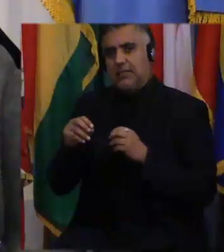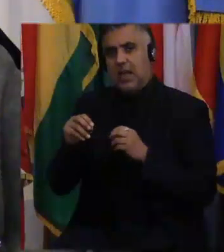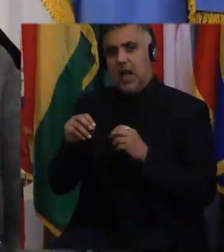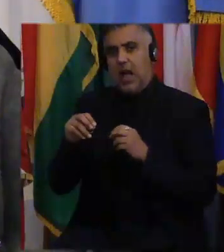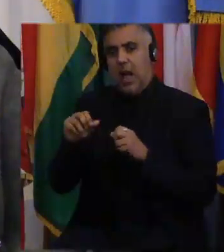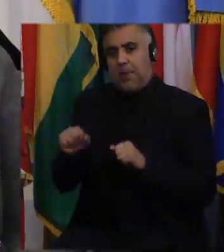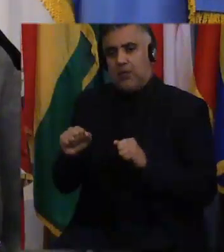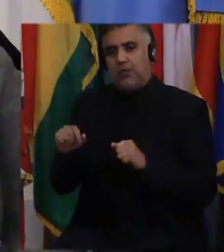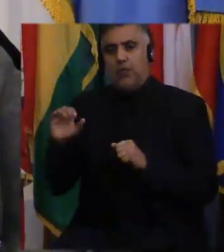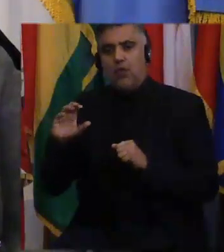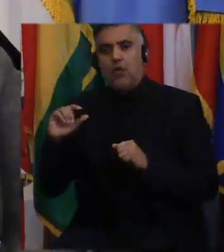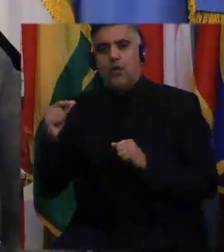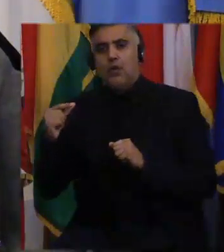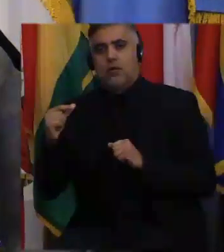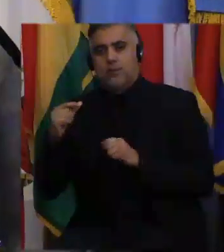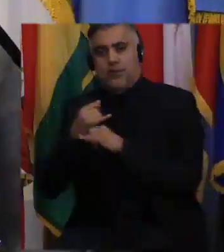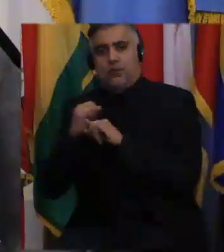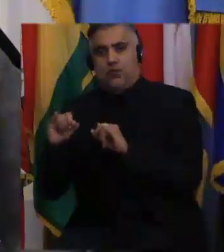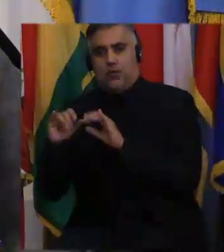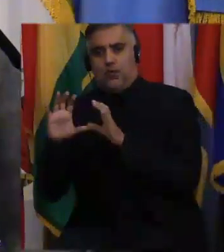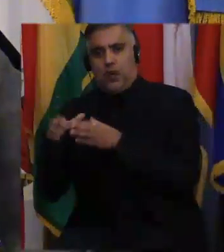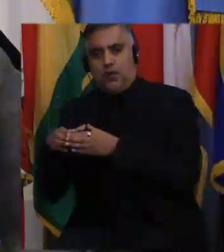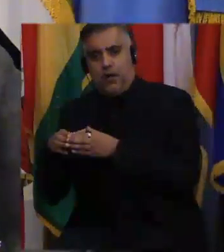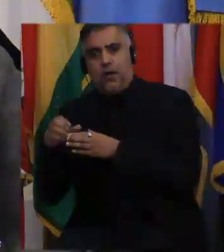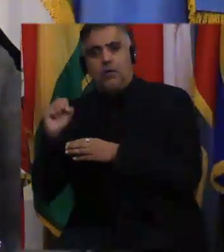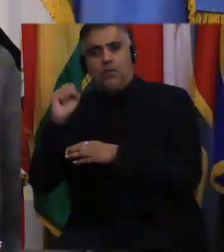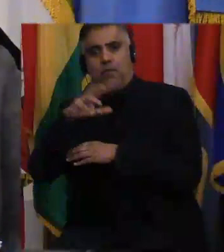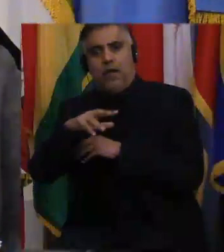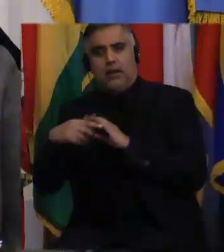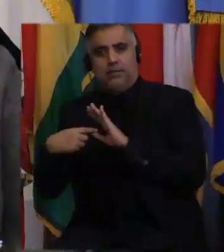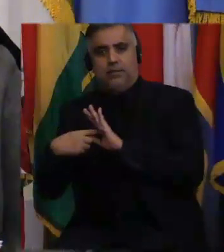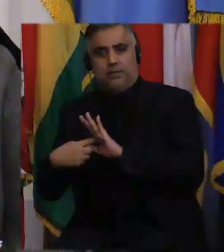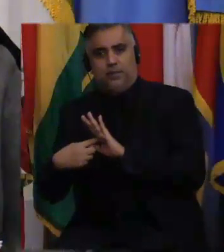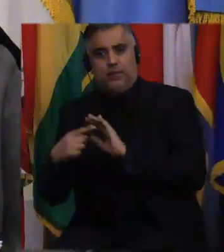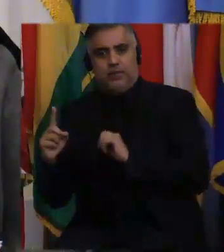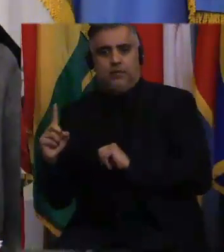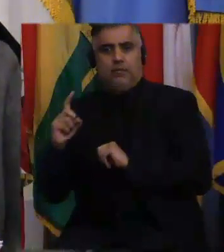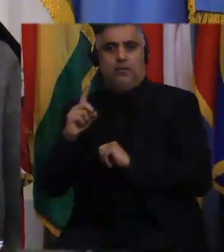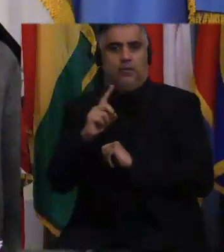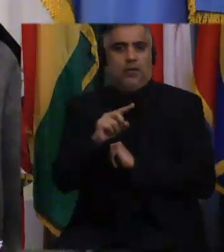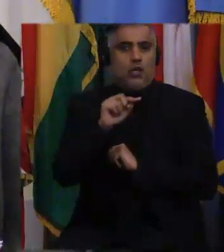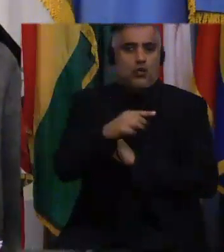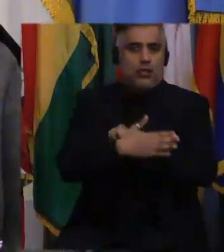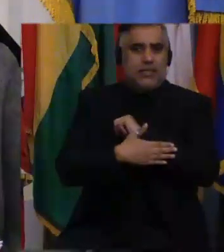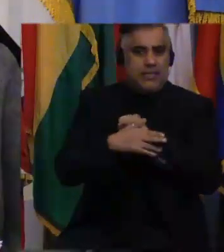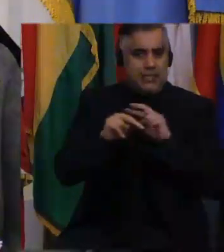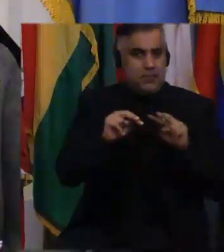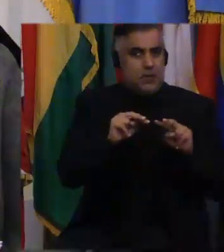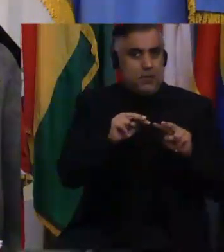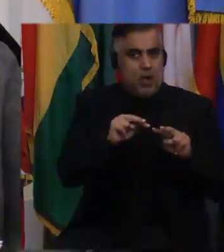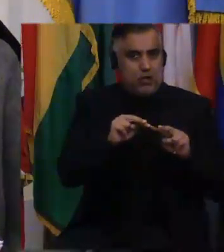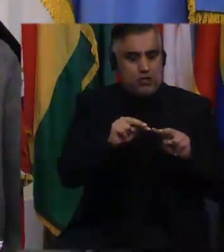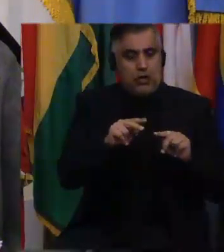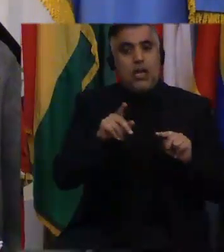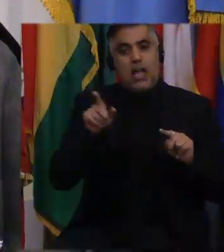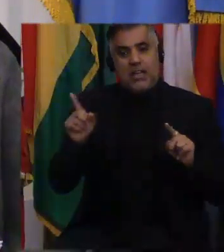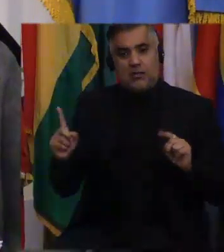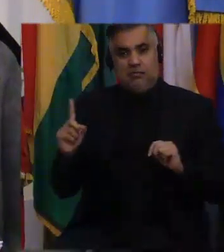GREVIO to send a delegation to the state that is being monitored and to have